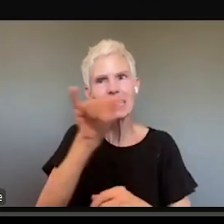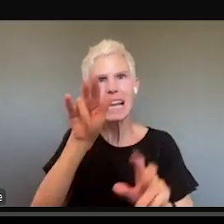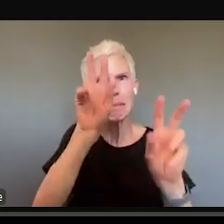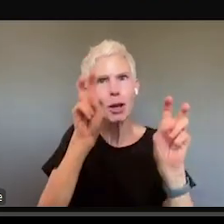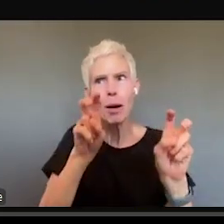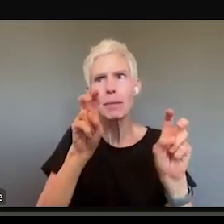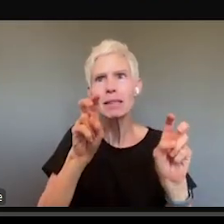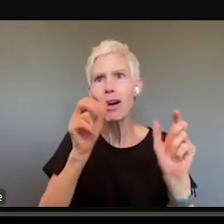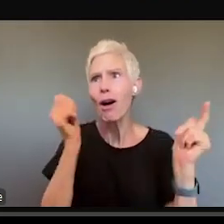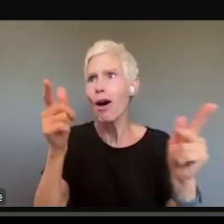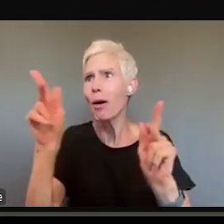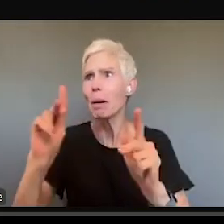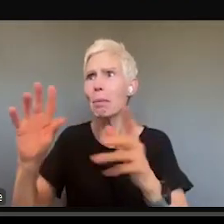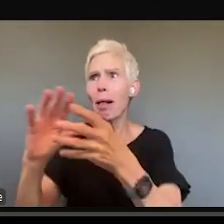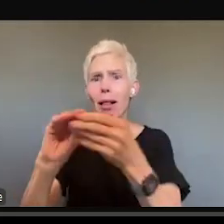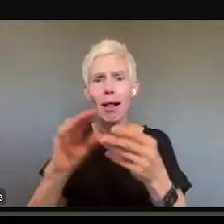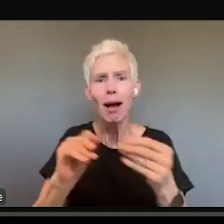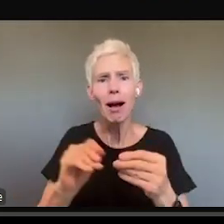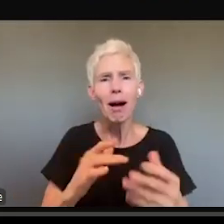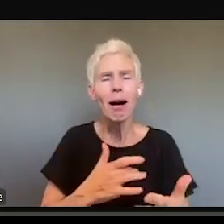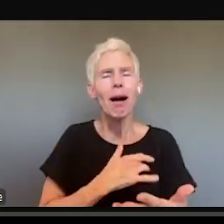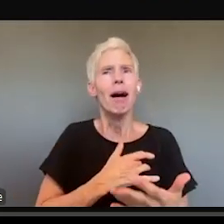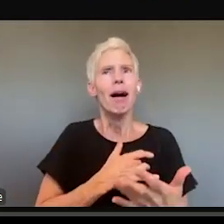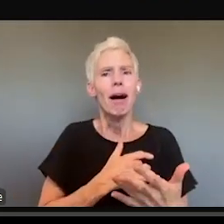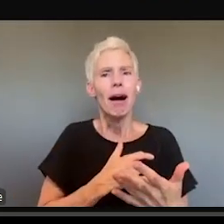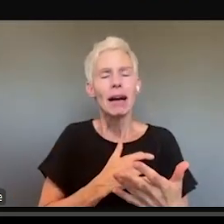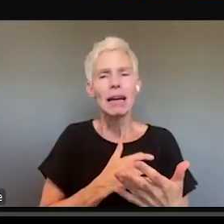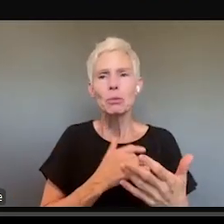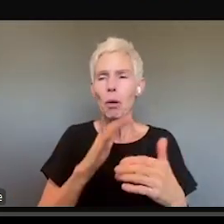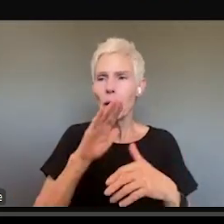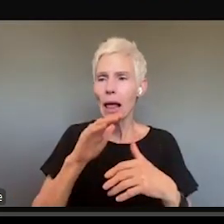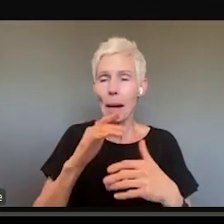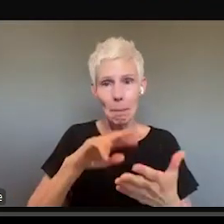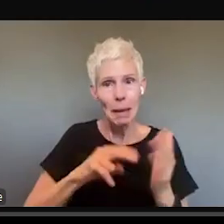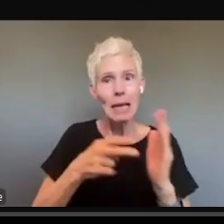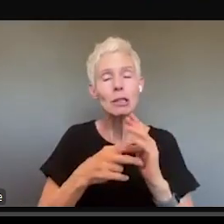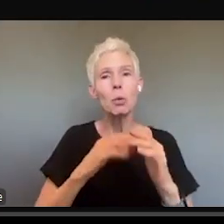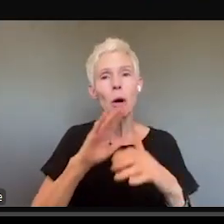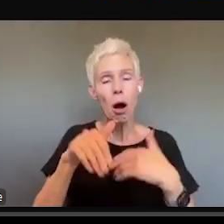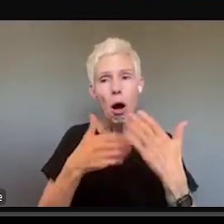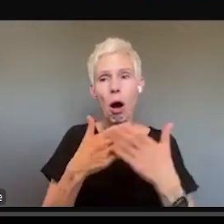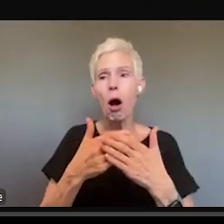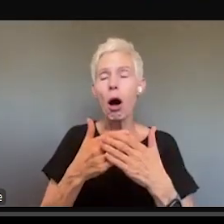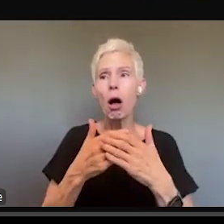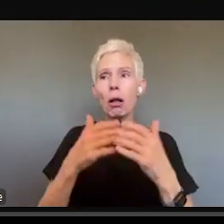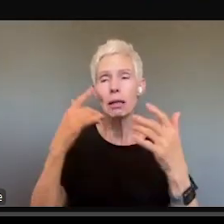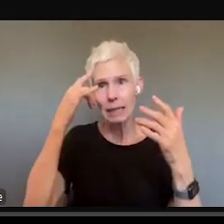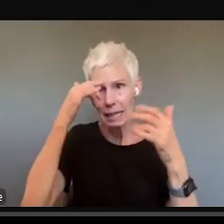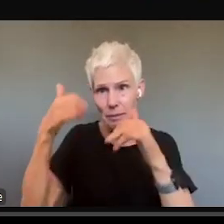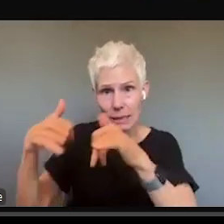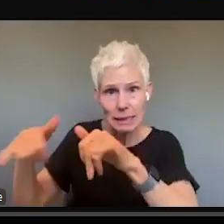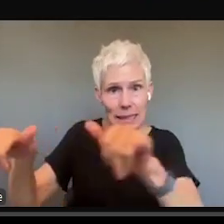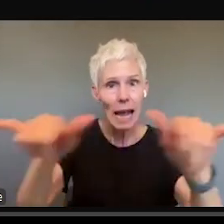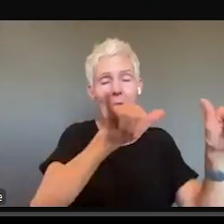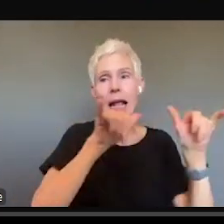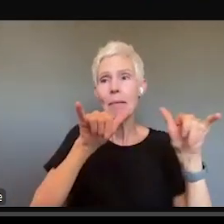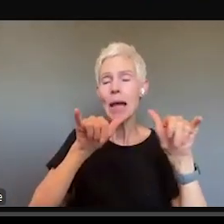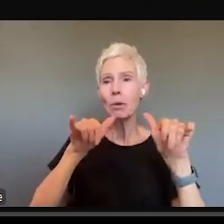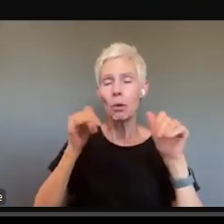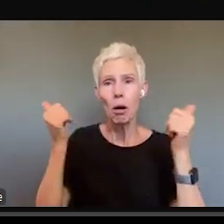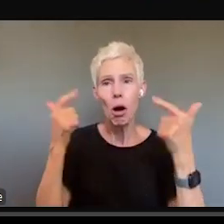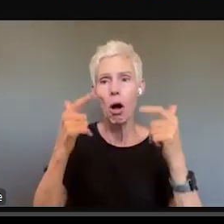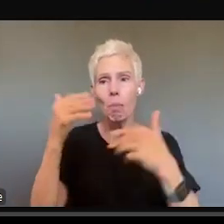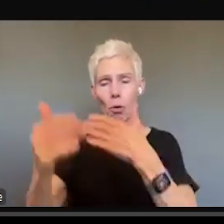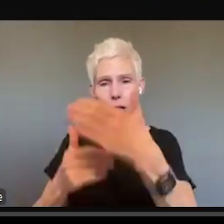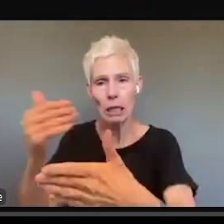talking about. And that heartens me because it means we're all moving forward with a like mindset and a like goal. So today I've